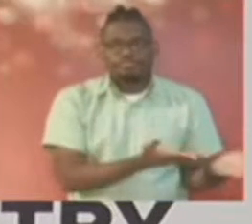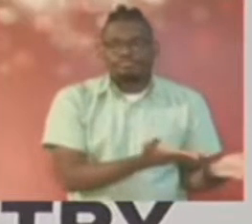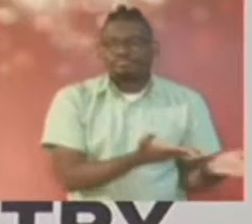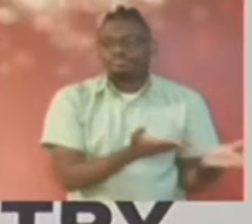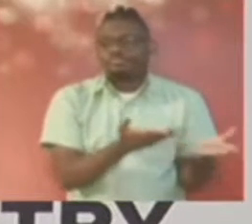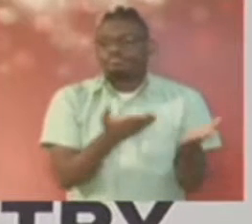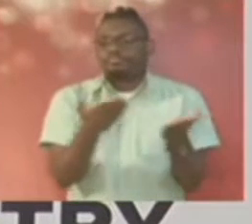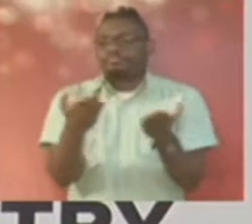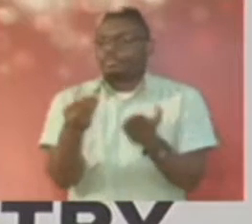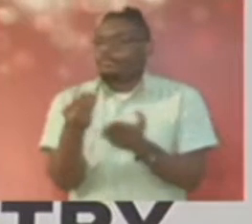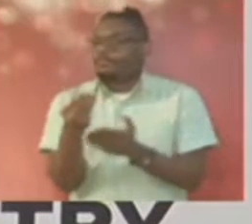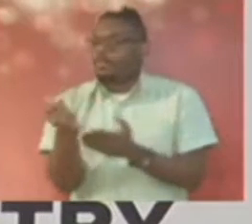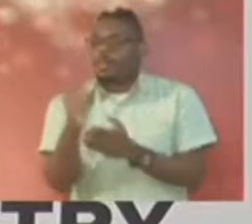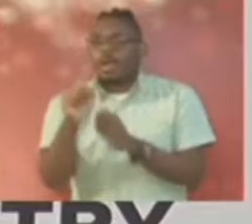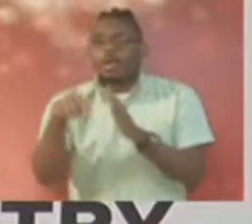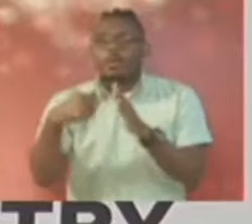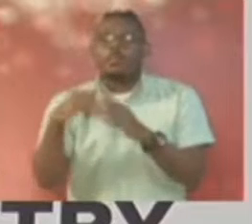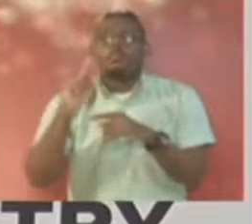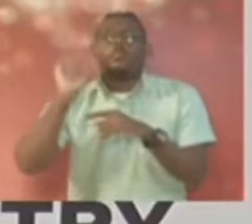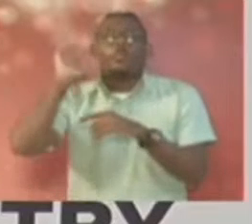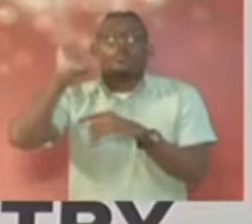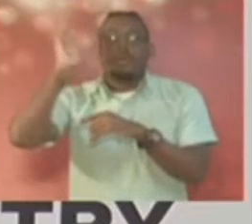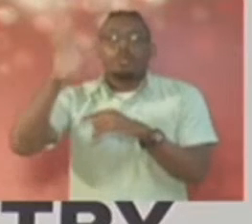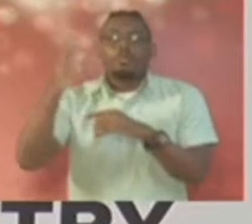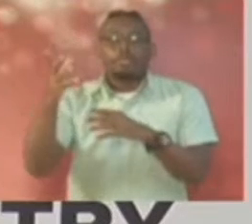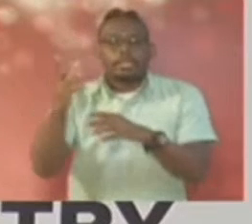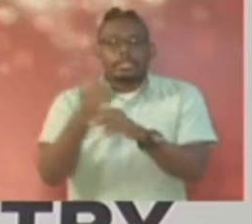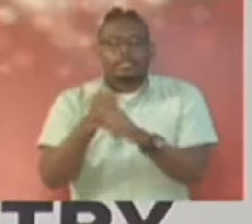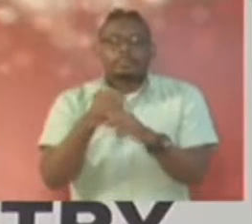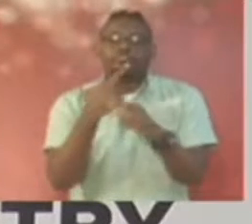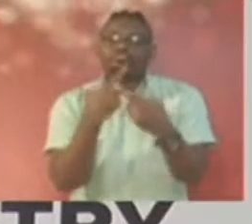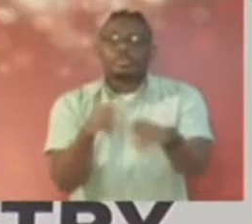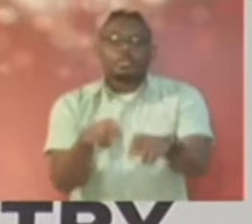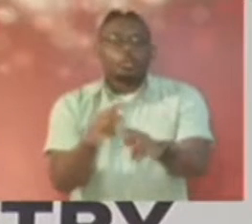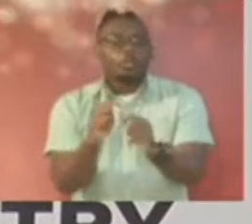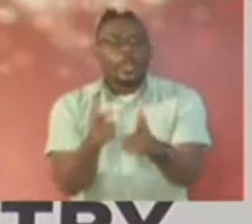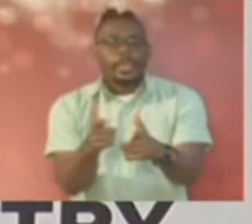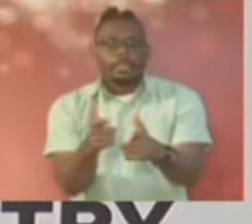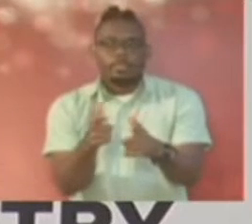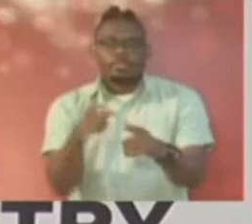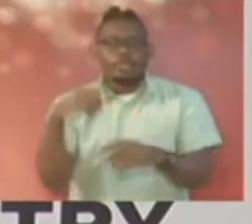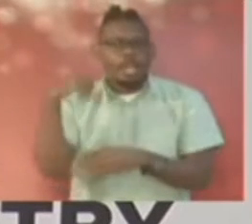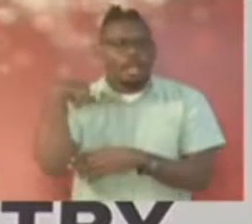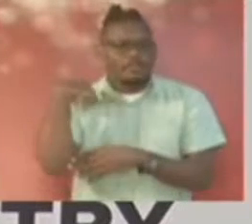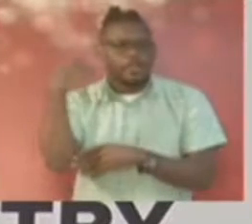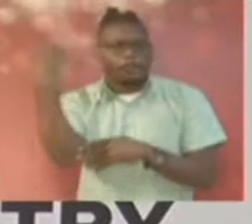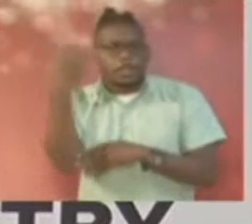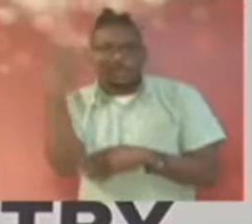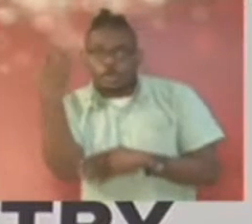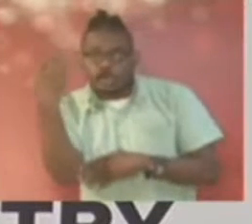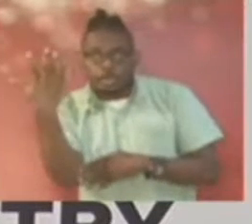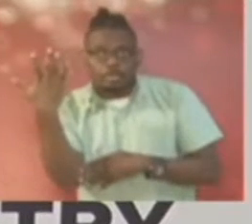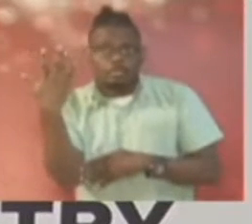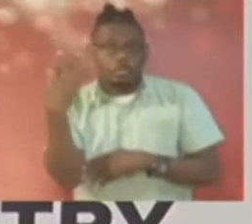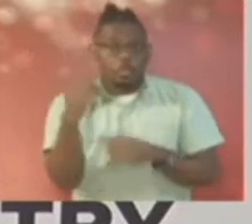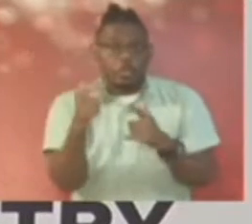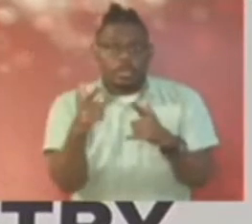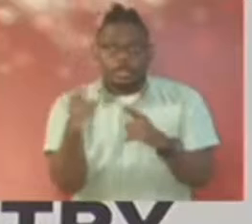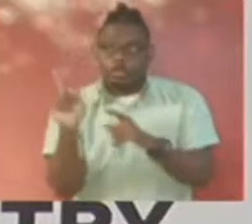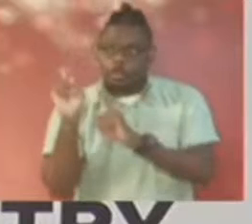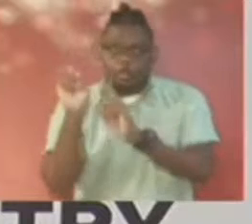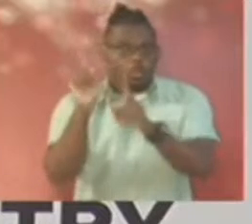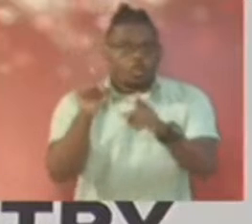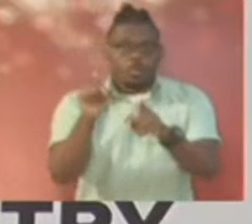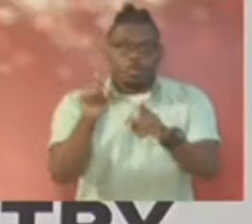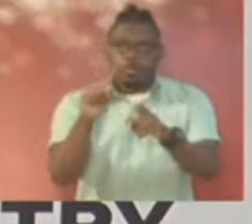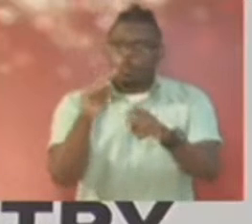coming to accident and emergency, for example. But that will be published as a group when we actually, it will be